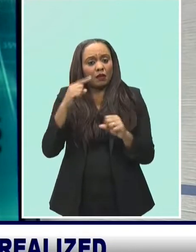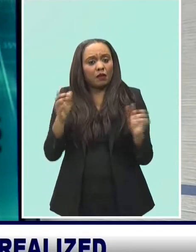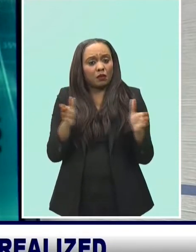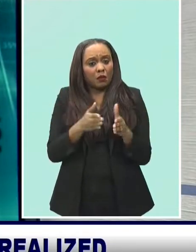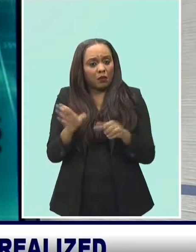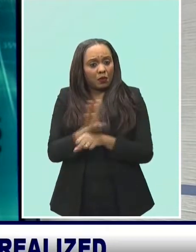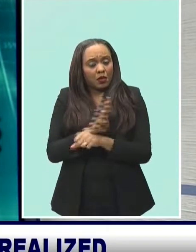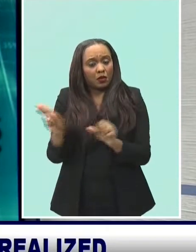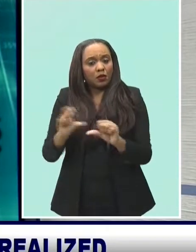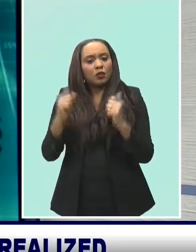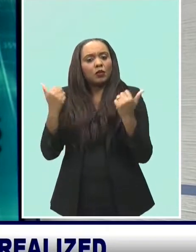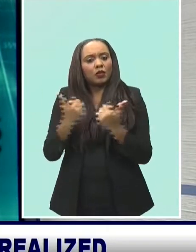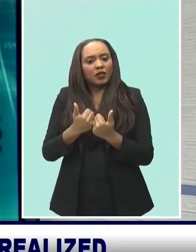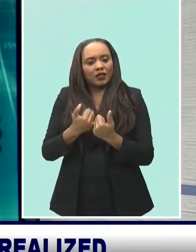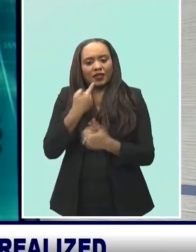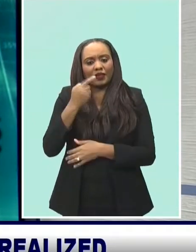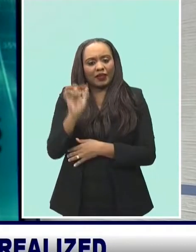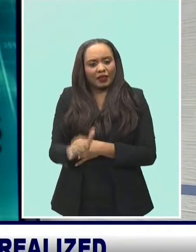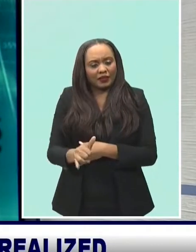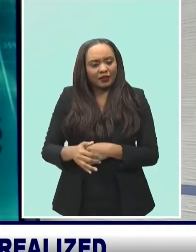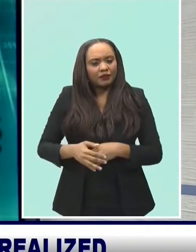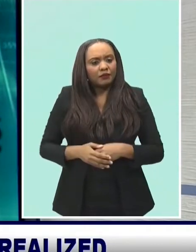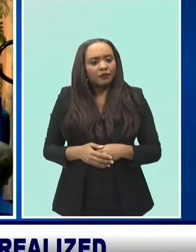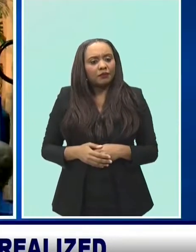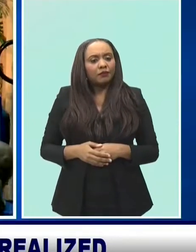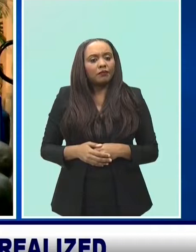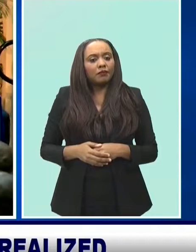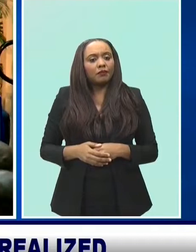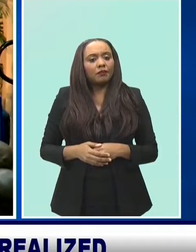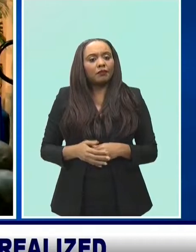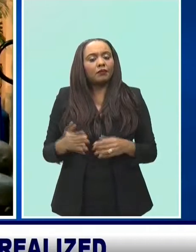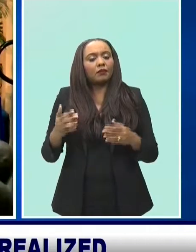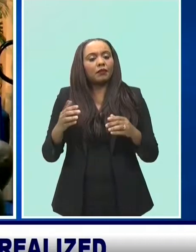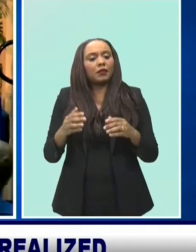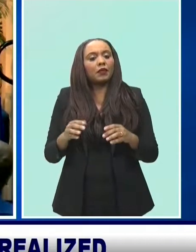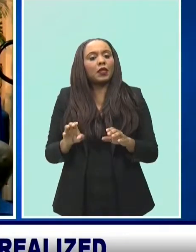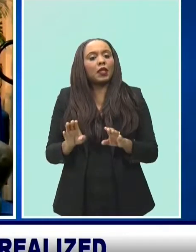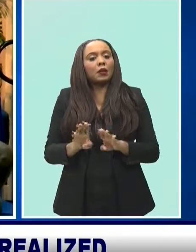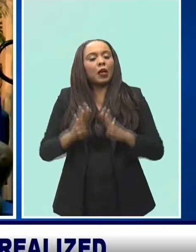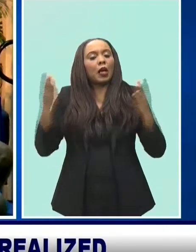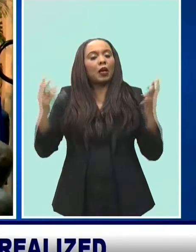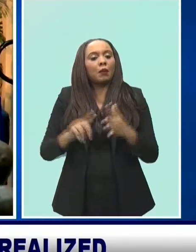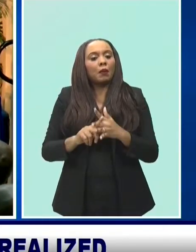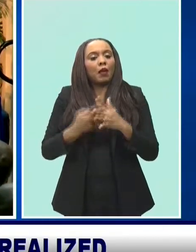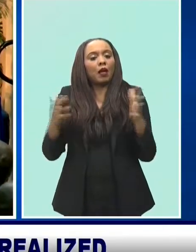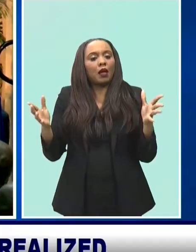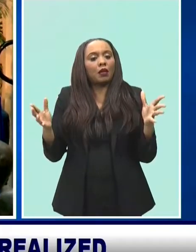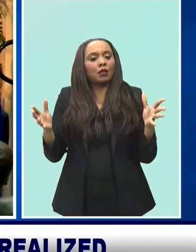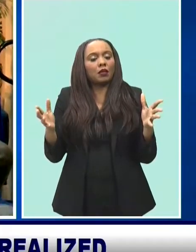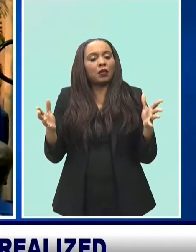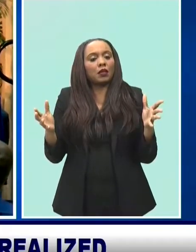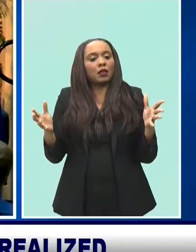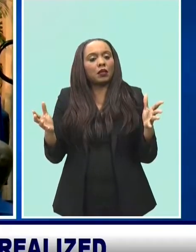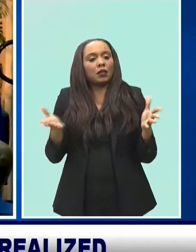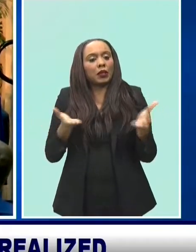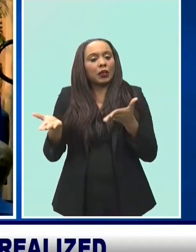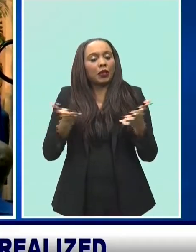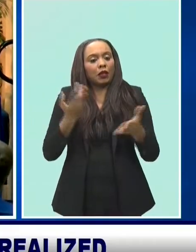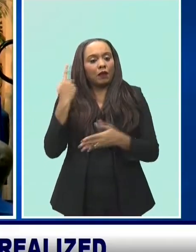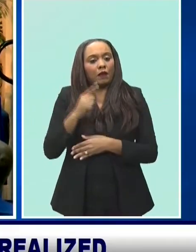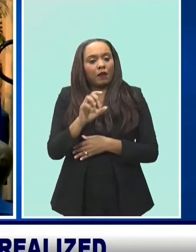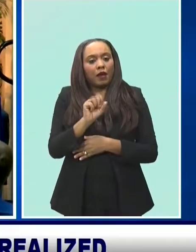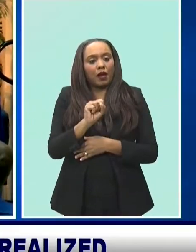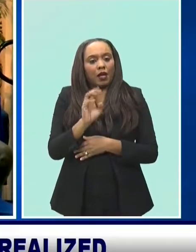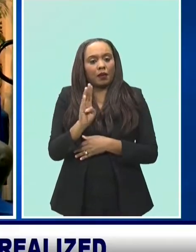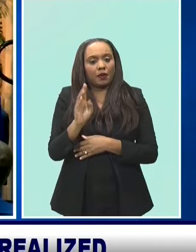Business Association, Wayne Willock. He made the comment during the opening ceremony of the SBA's State of the Sector Conference. He says